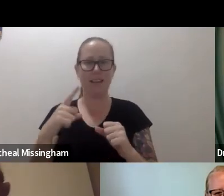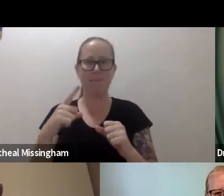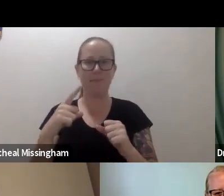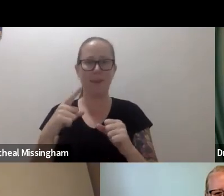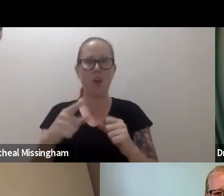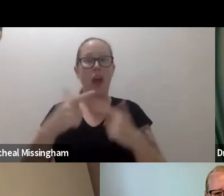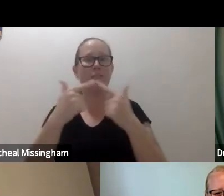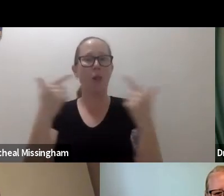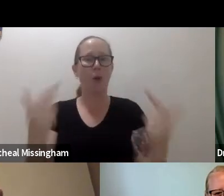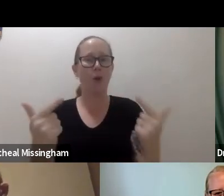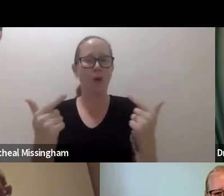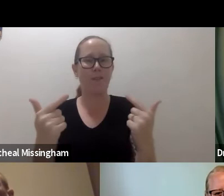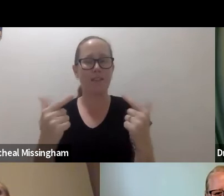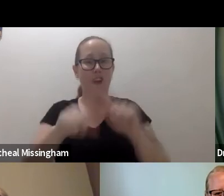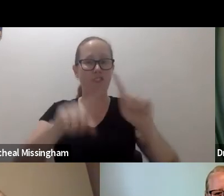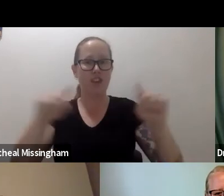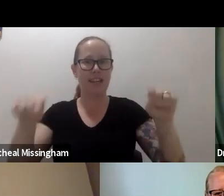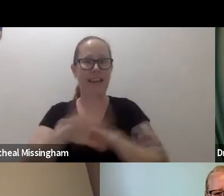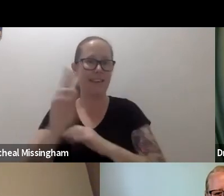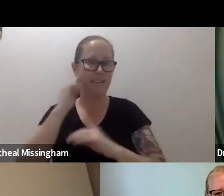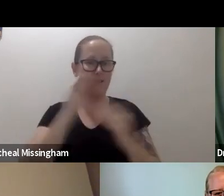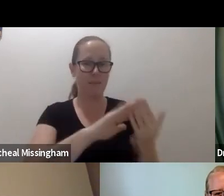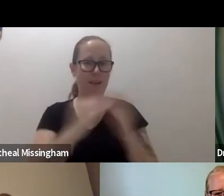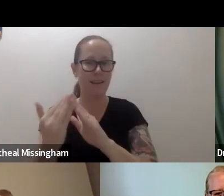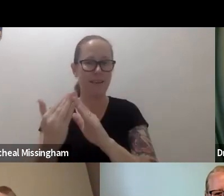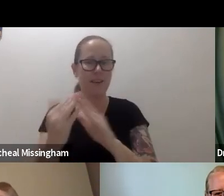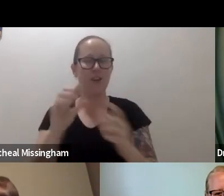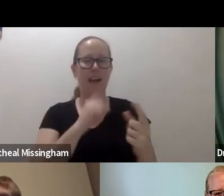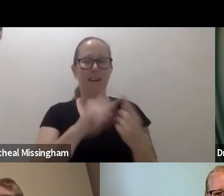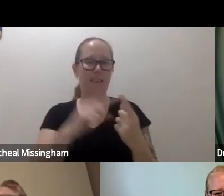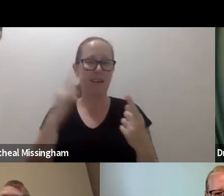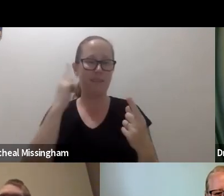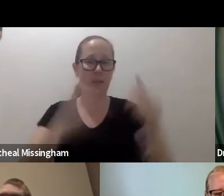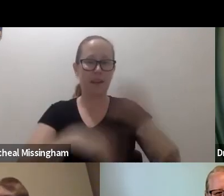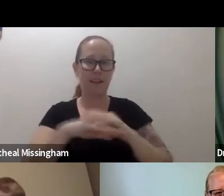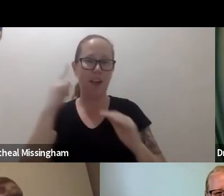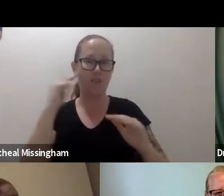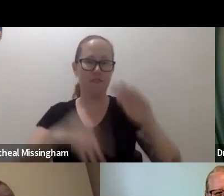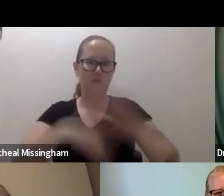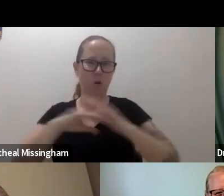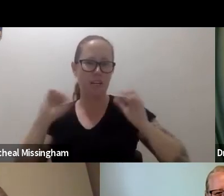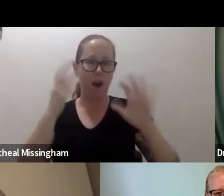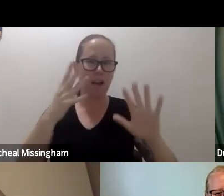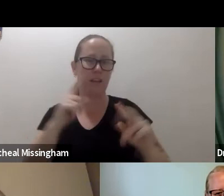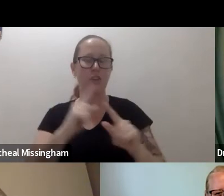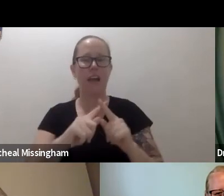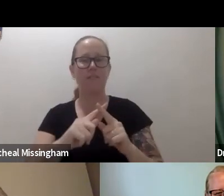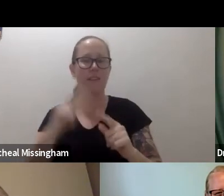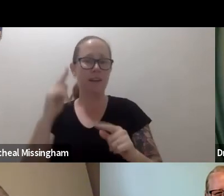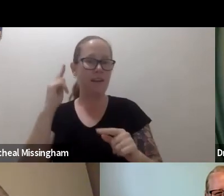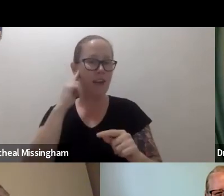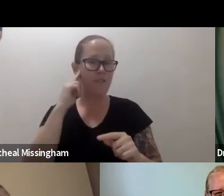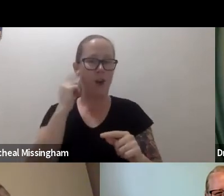because you have a lot of diversity in the deaf community. You have like completely deaf who fully sign, and then you